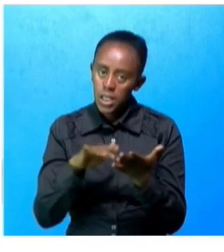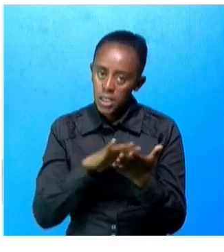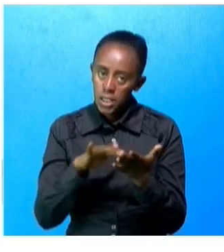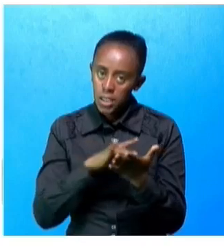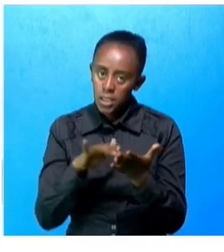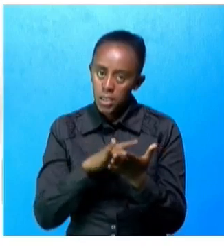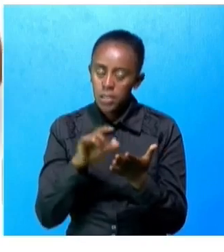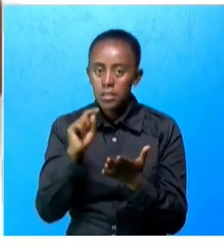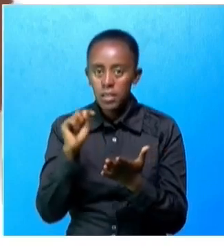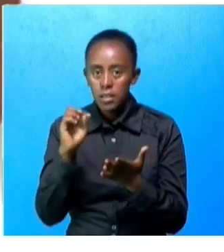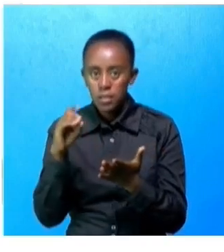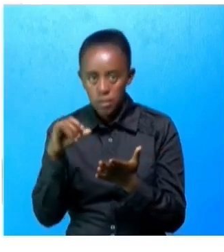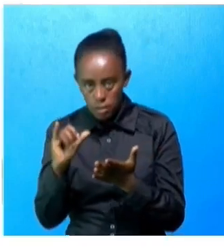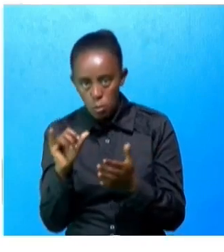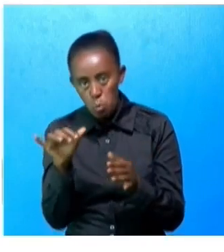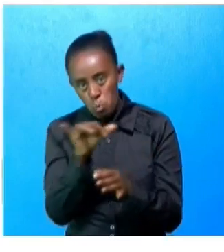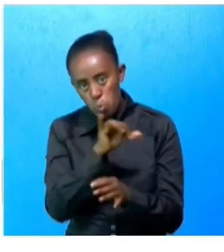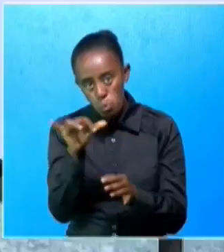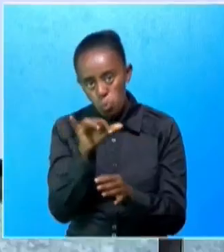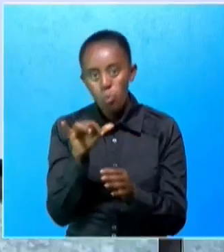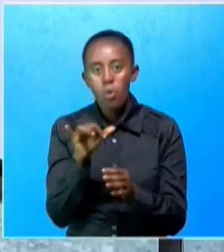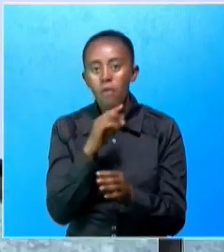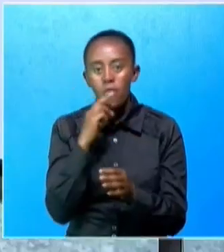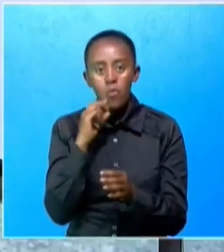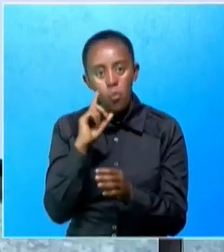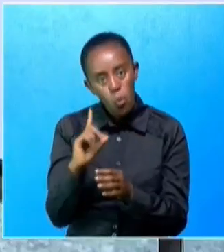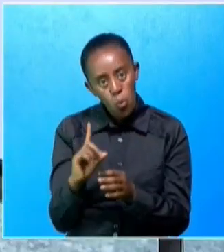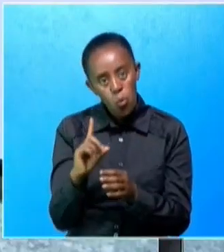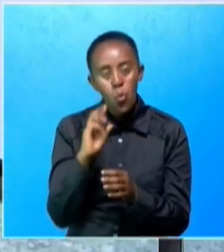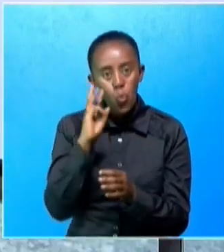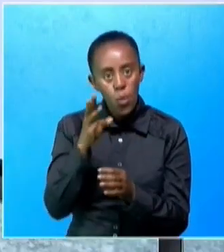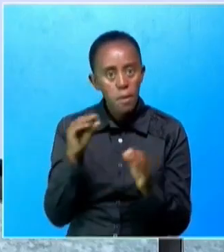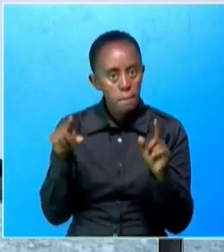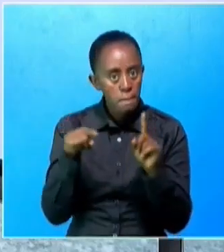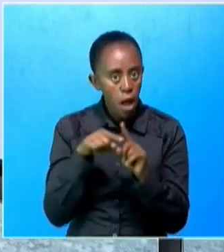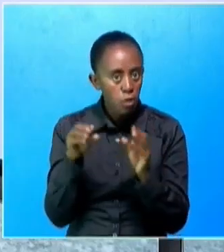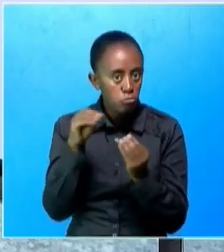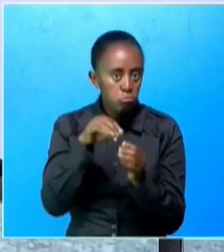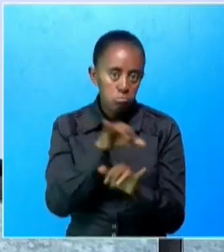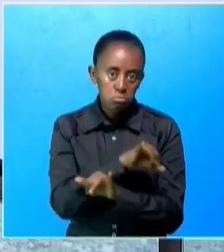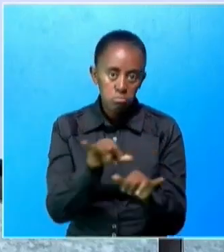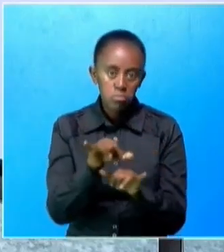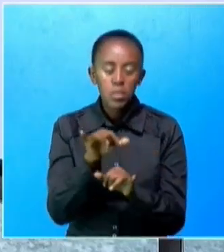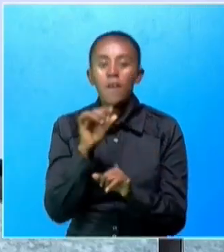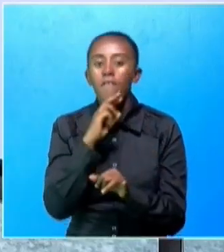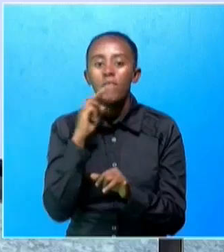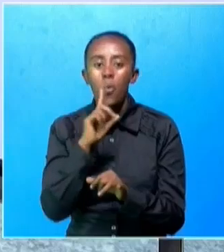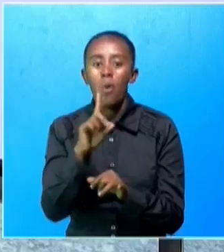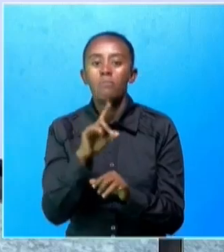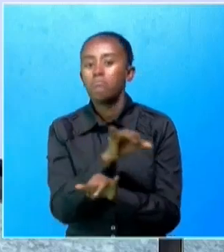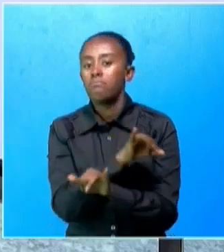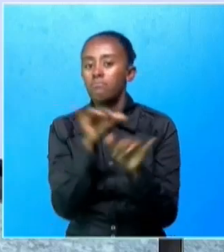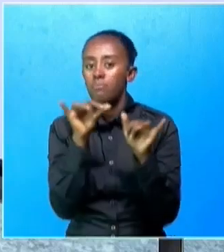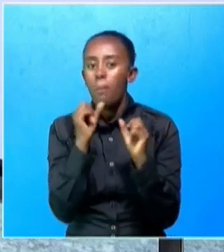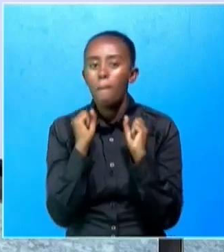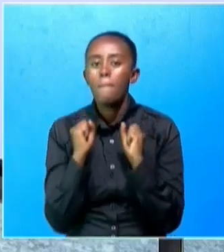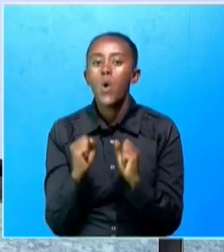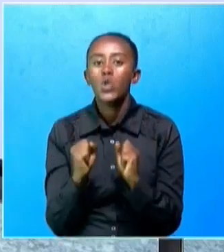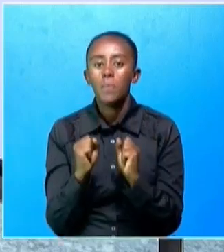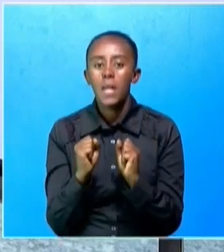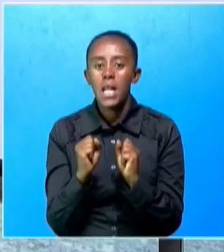possible. Still now they are both V1. Still now will plus V1 that is also possible. That's